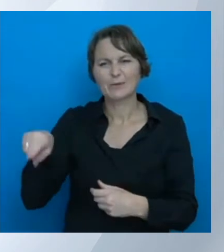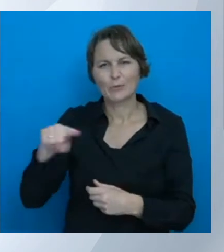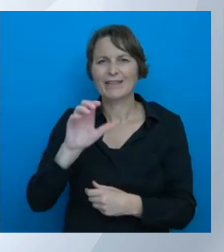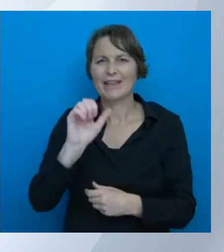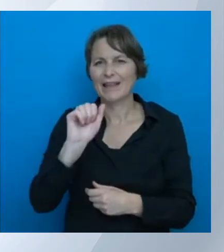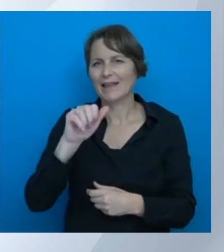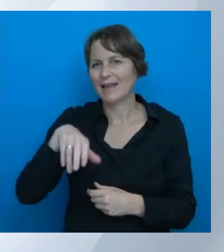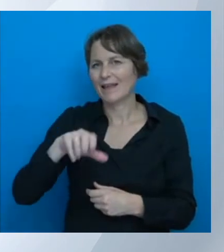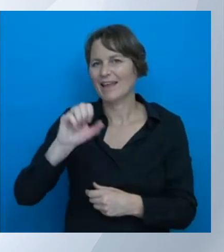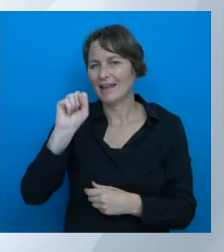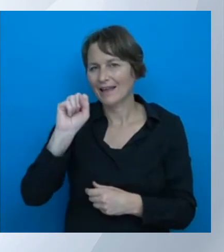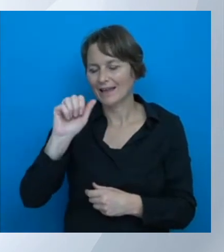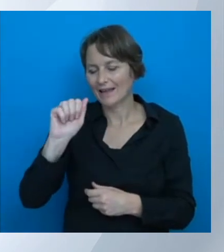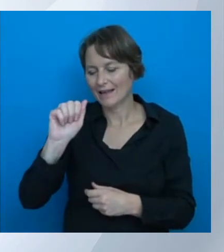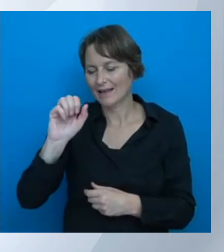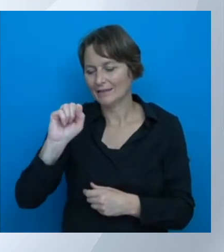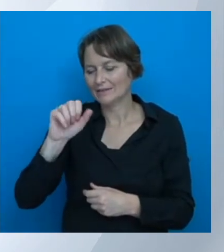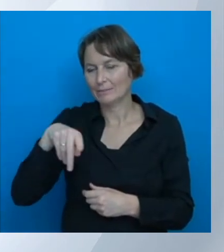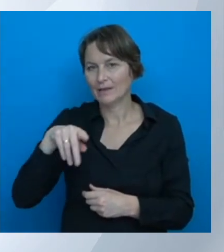So let's switch to the demo.